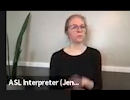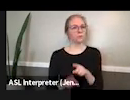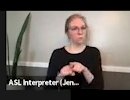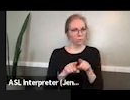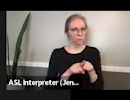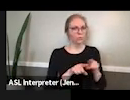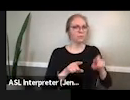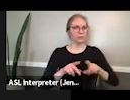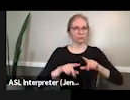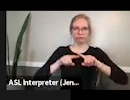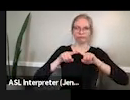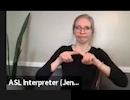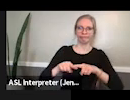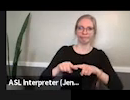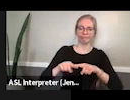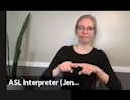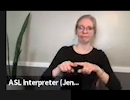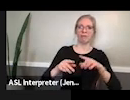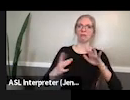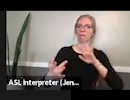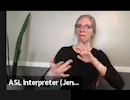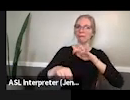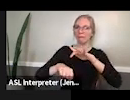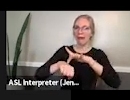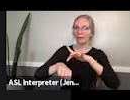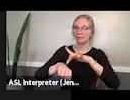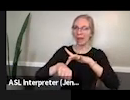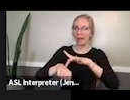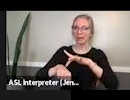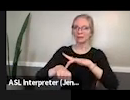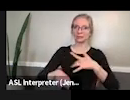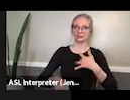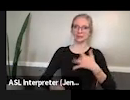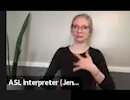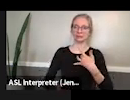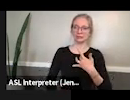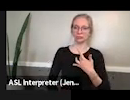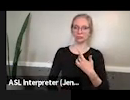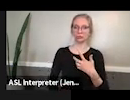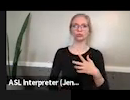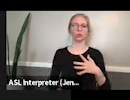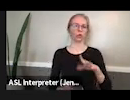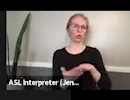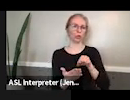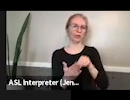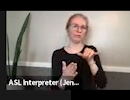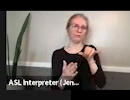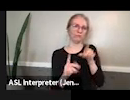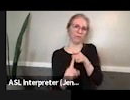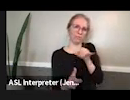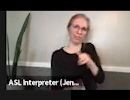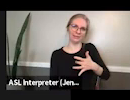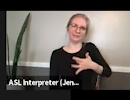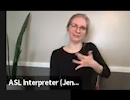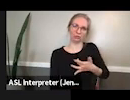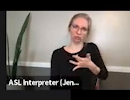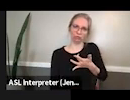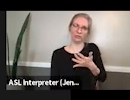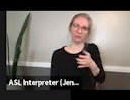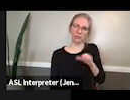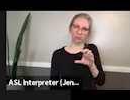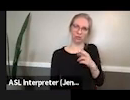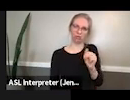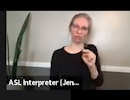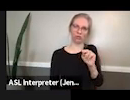those contact senses. And that means that to learn from that sensory channel or those sensory channels, you have to